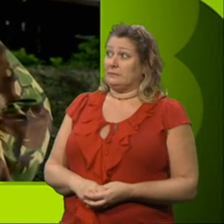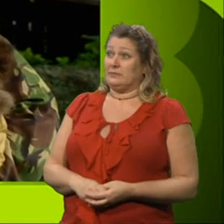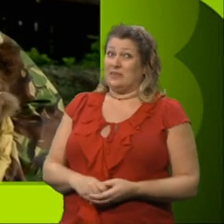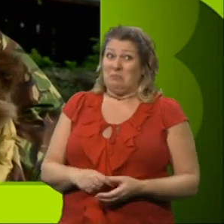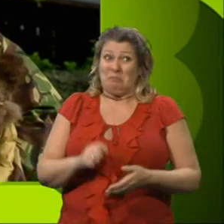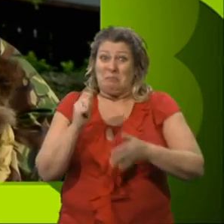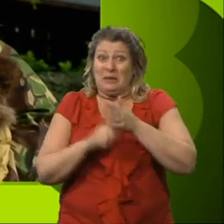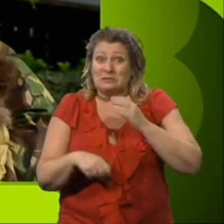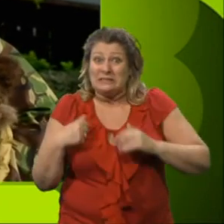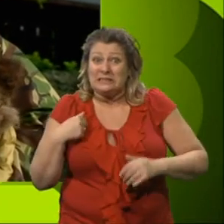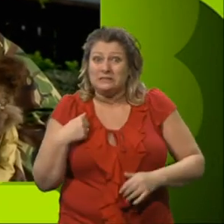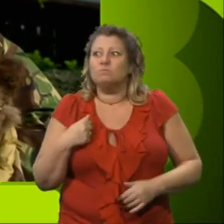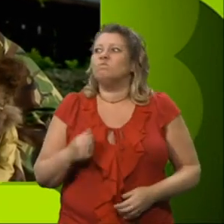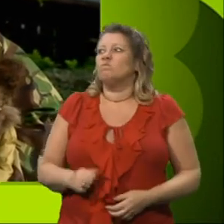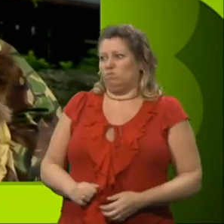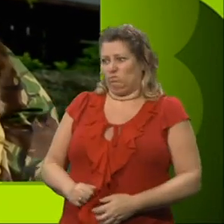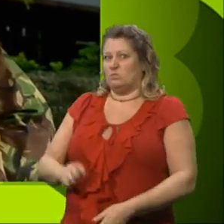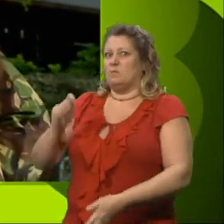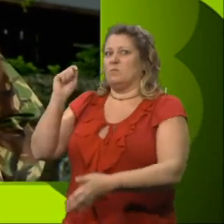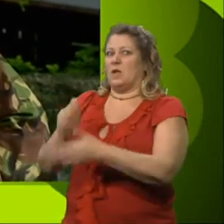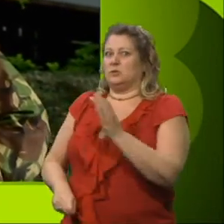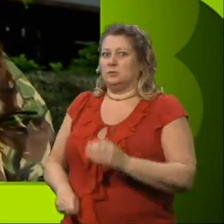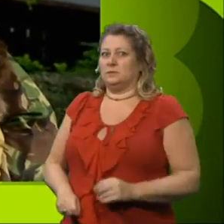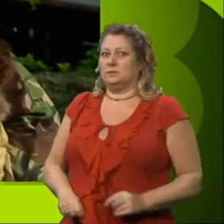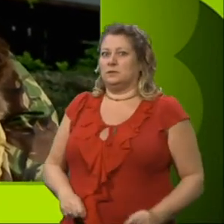Punishment detail? Punishment detail.